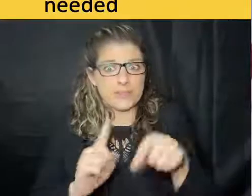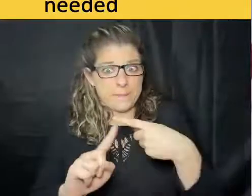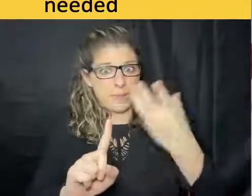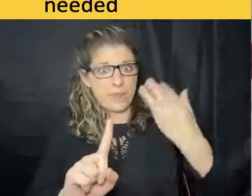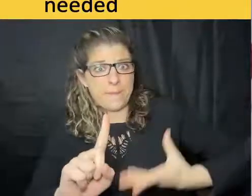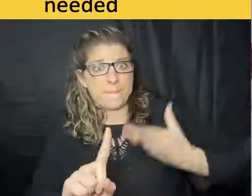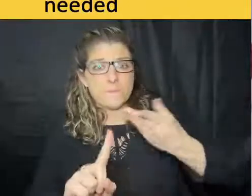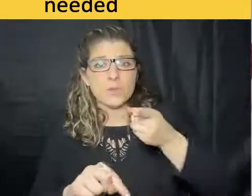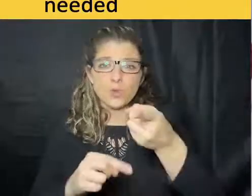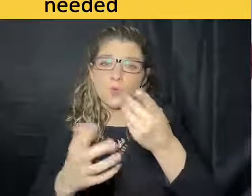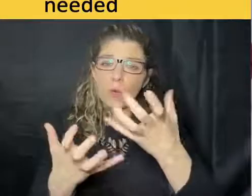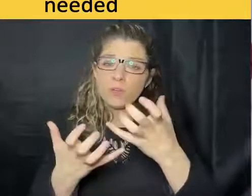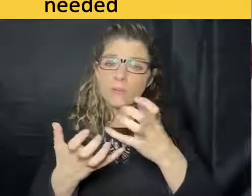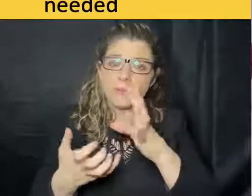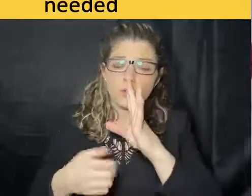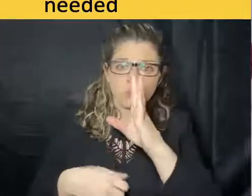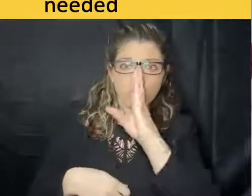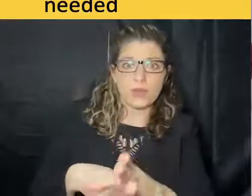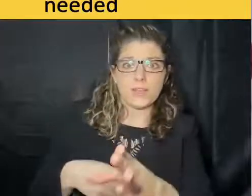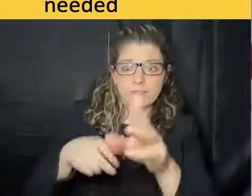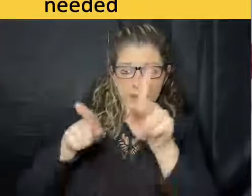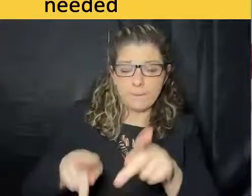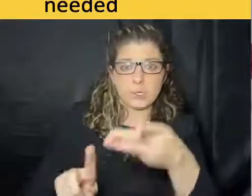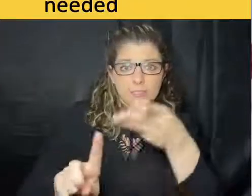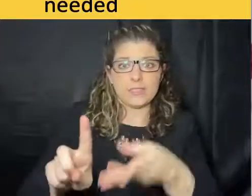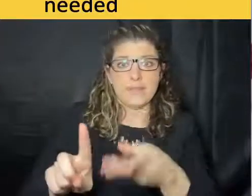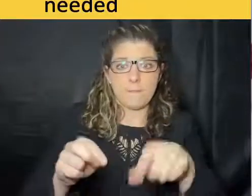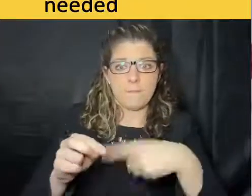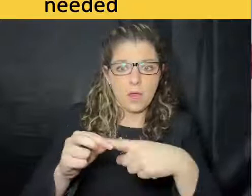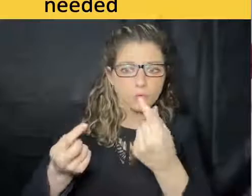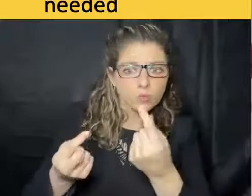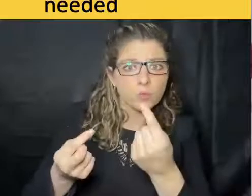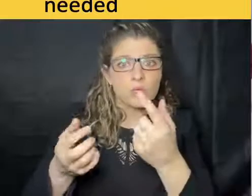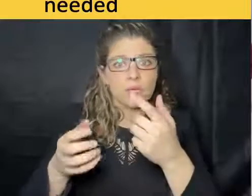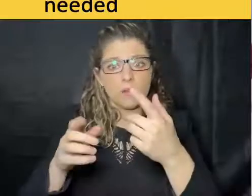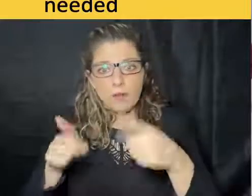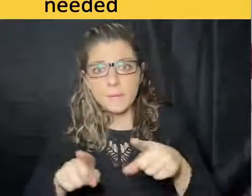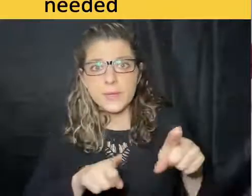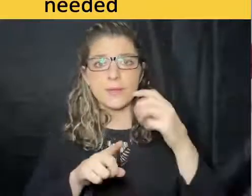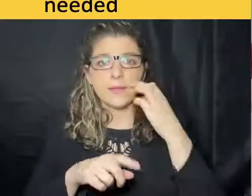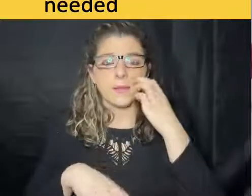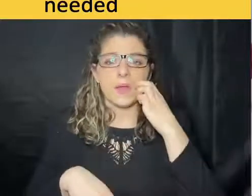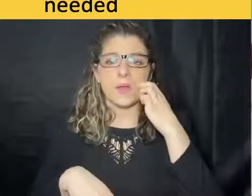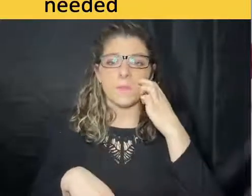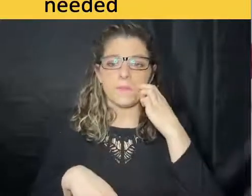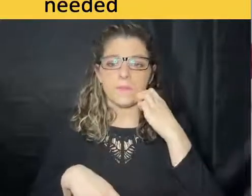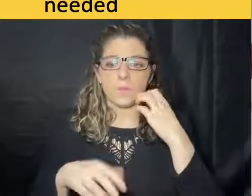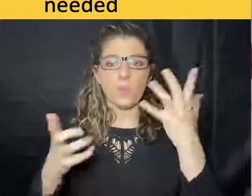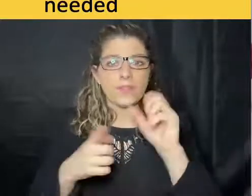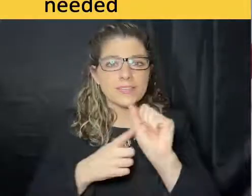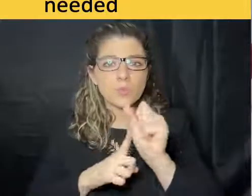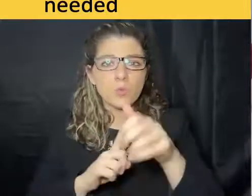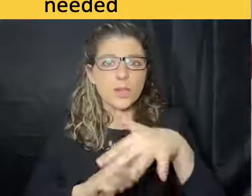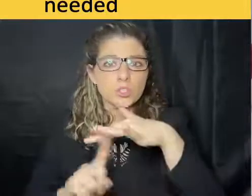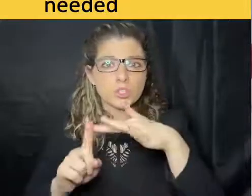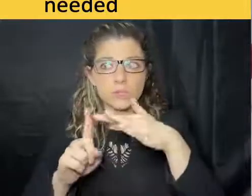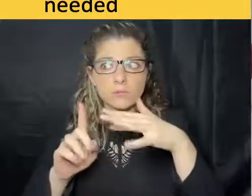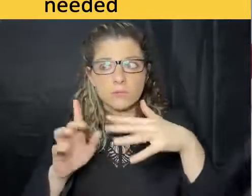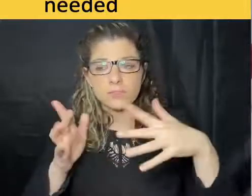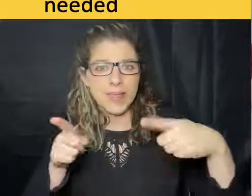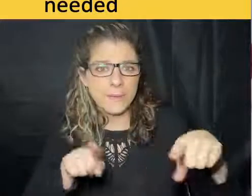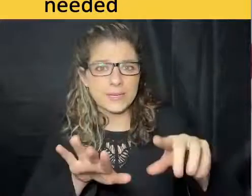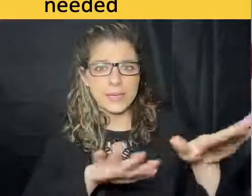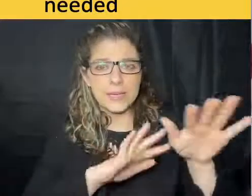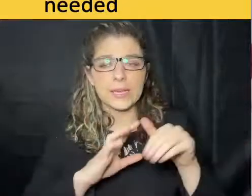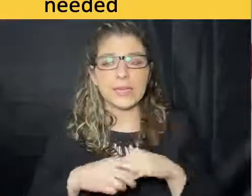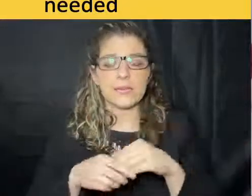emergency situation, you want to be talking directly to that person about what you're doing, what the situation